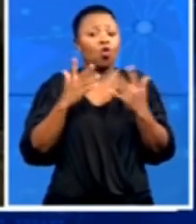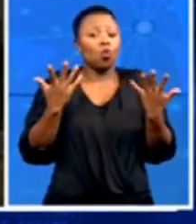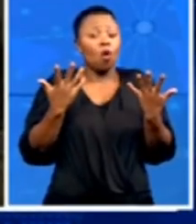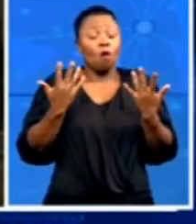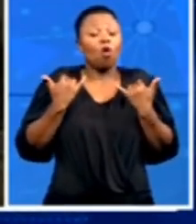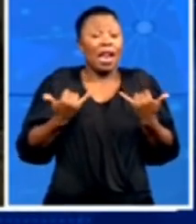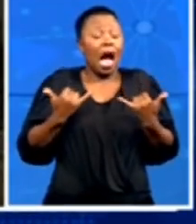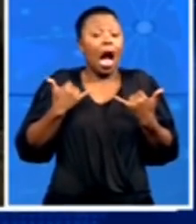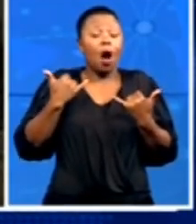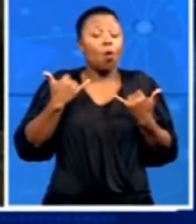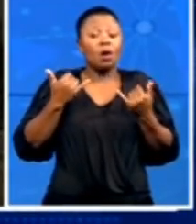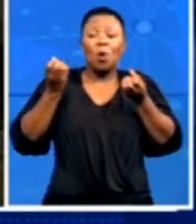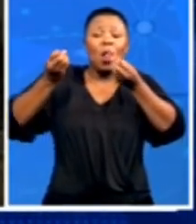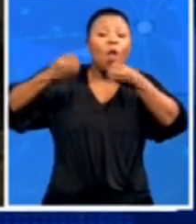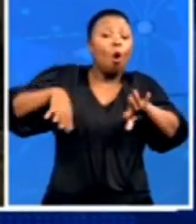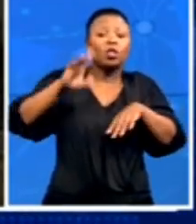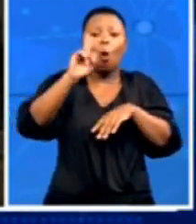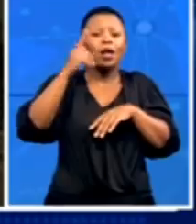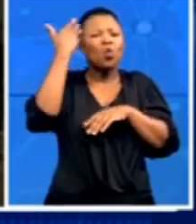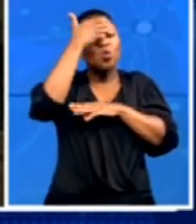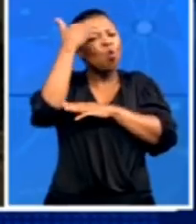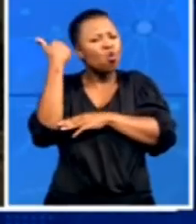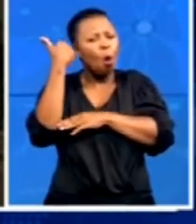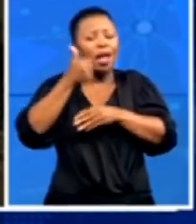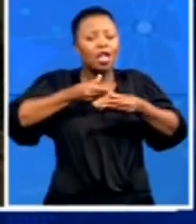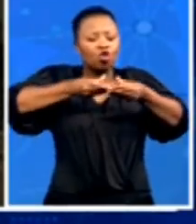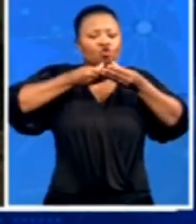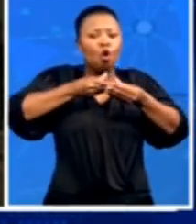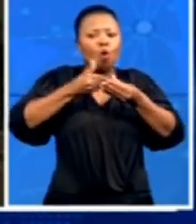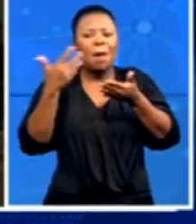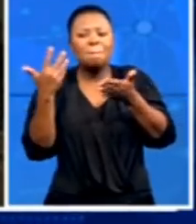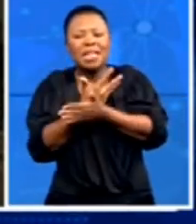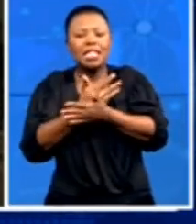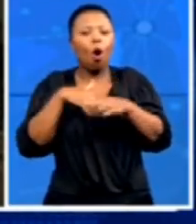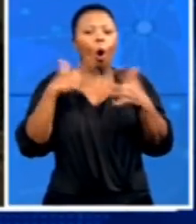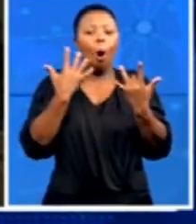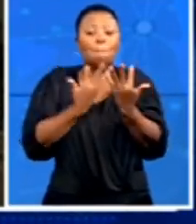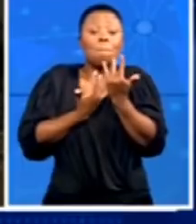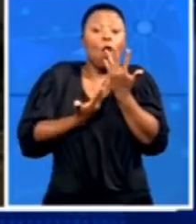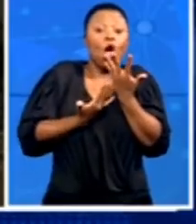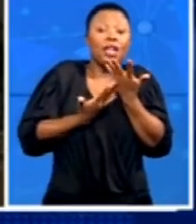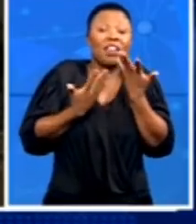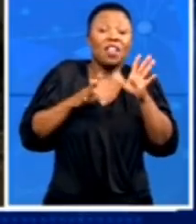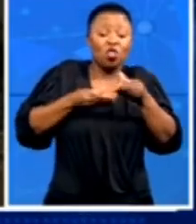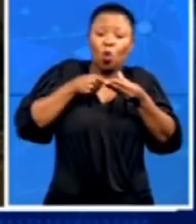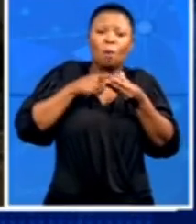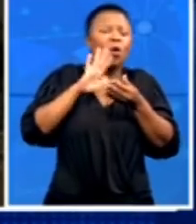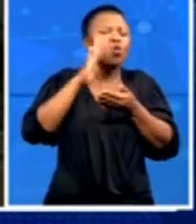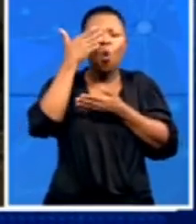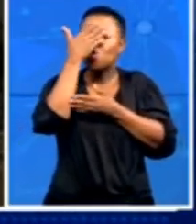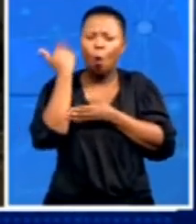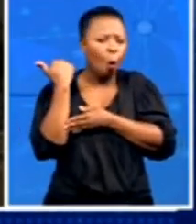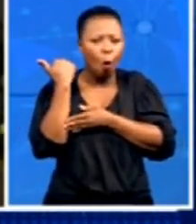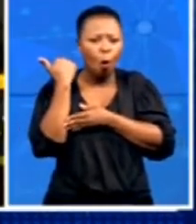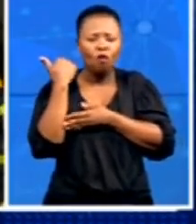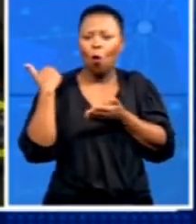yet what documents are missing or have been burnt down. All of that information is information that can